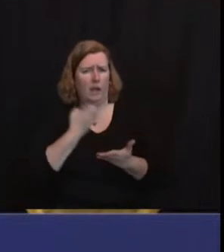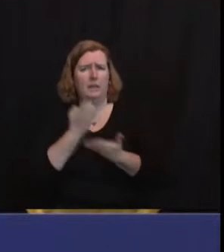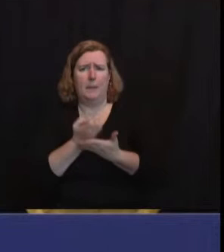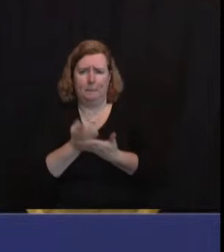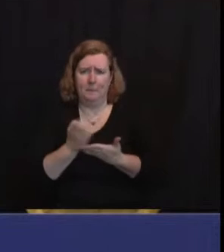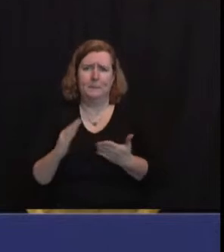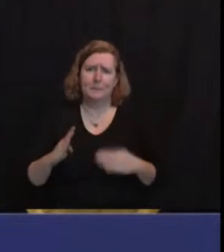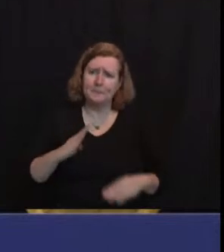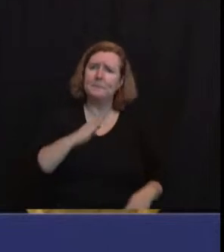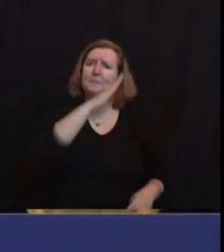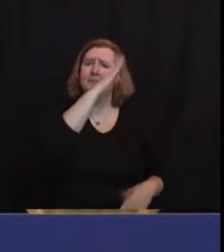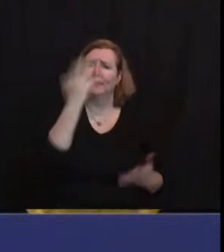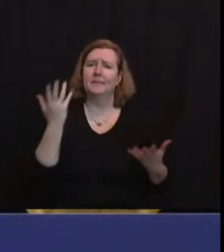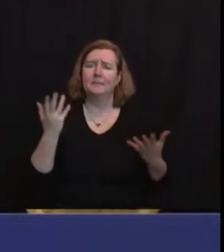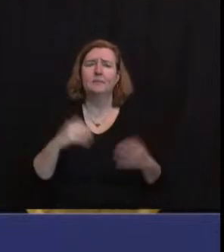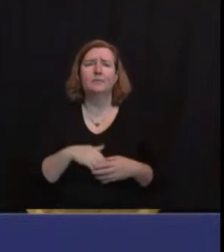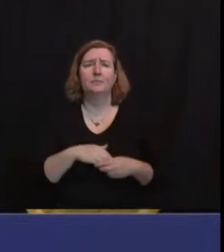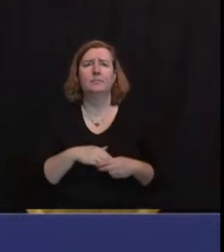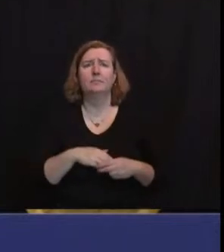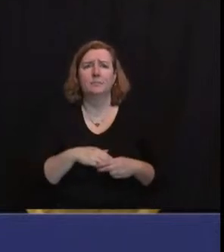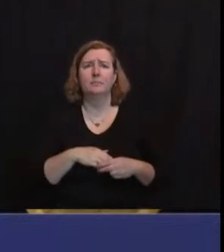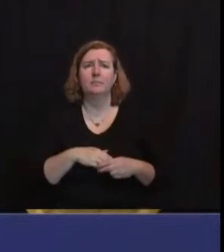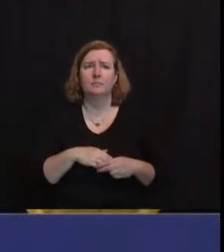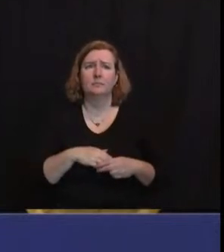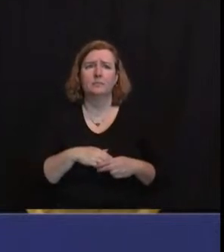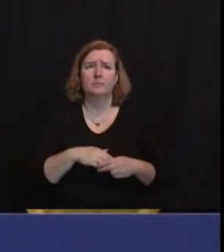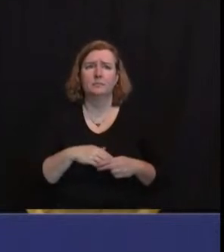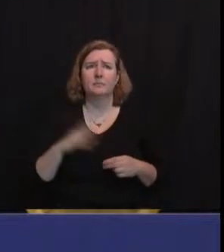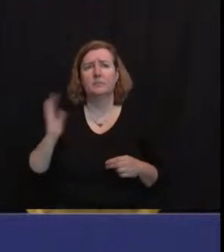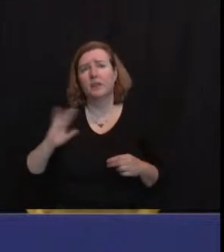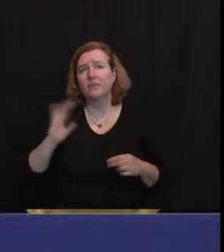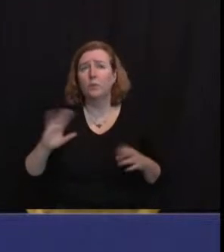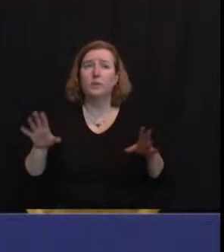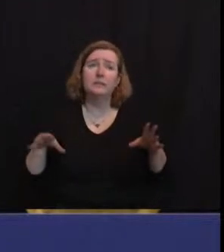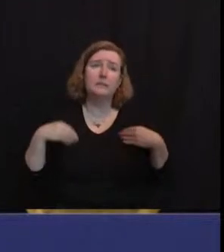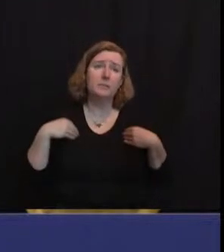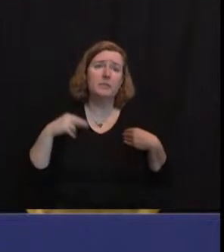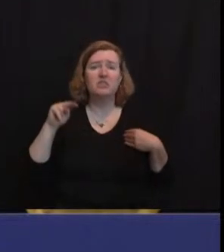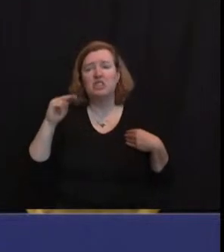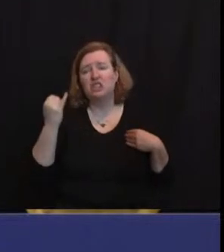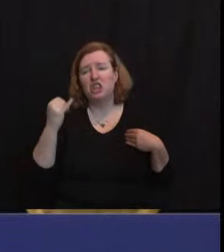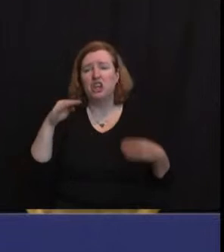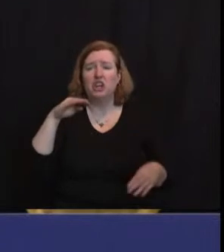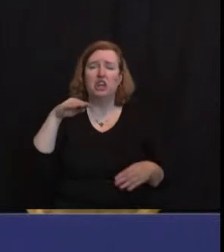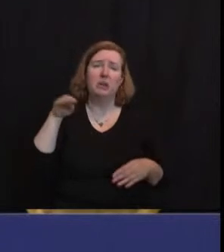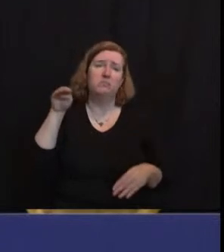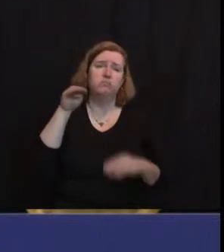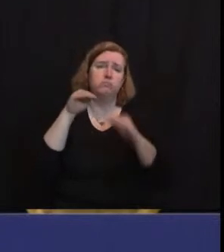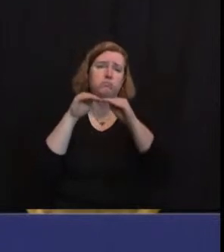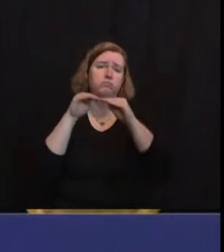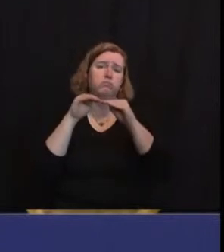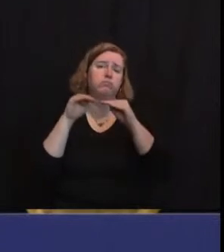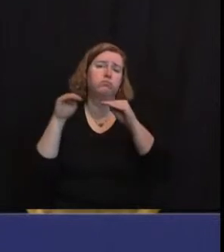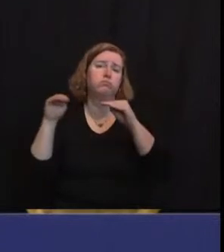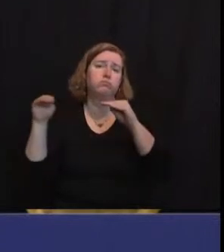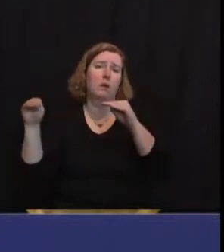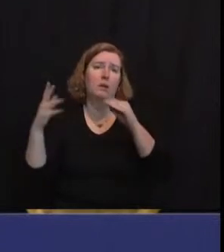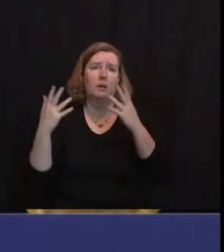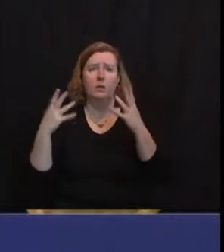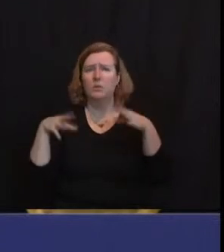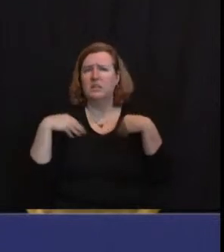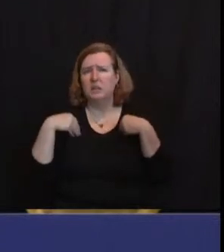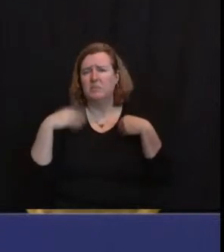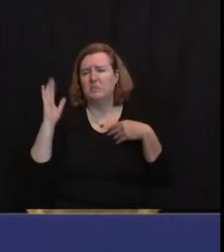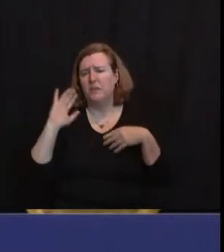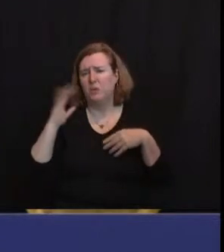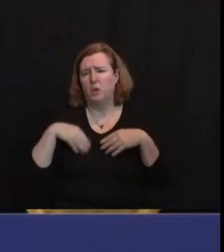old days. We accepted the fact that we were not growing, that our revenues were stale, and that you had a sort of